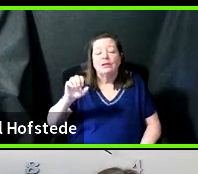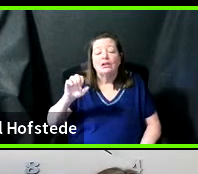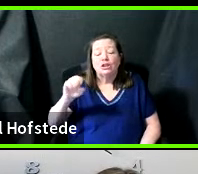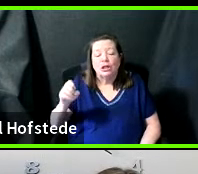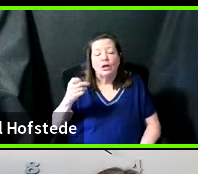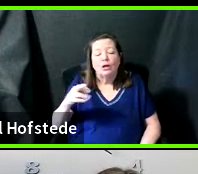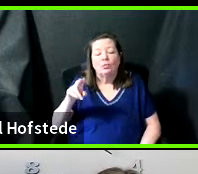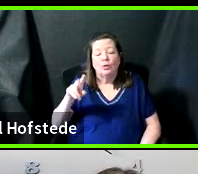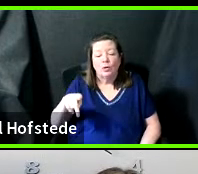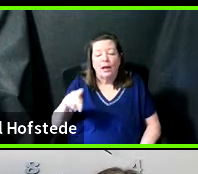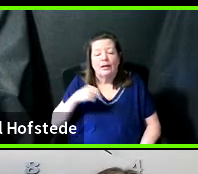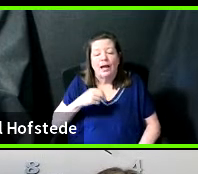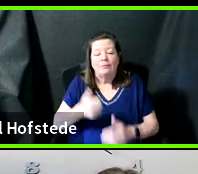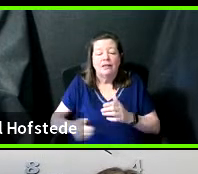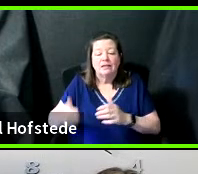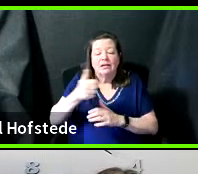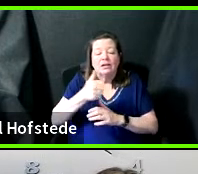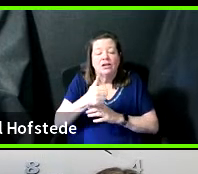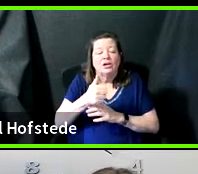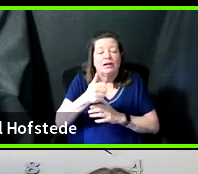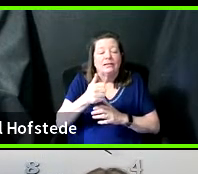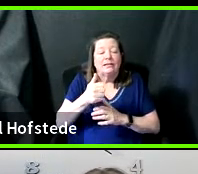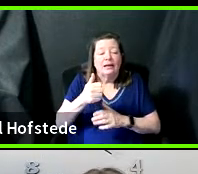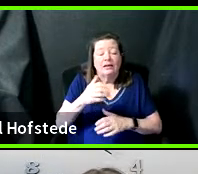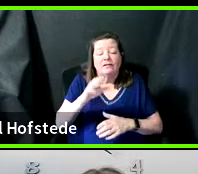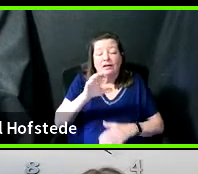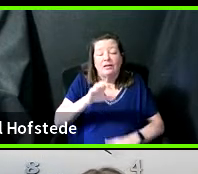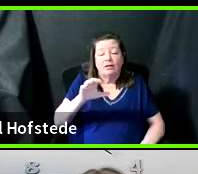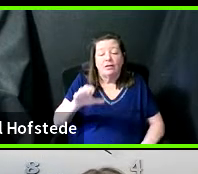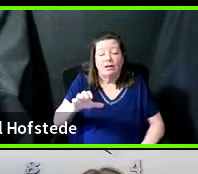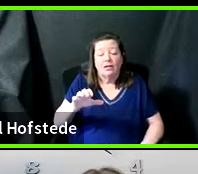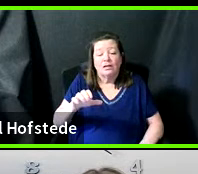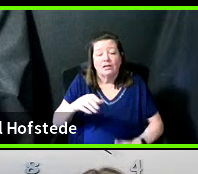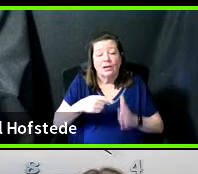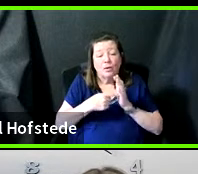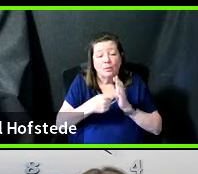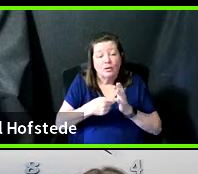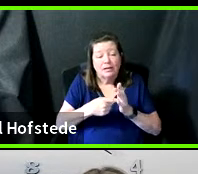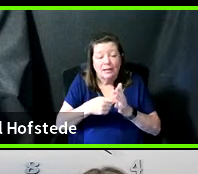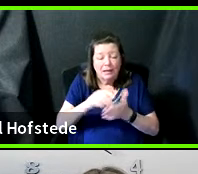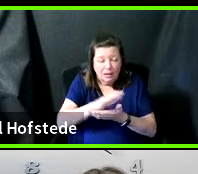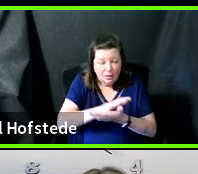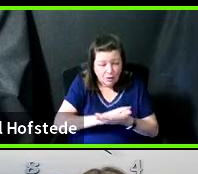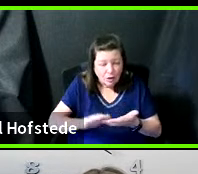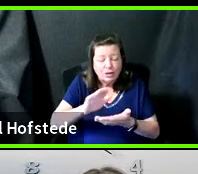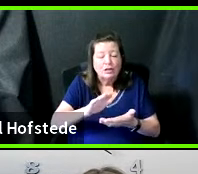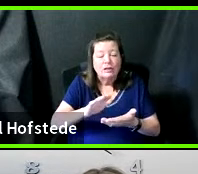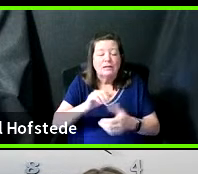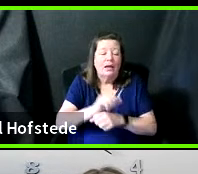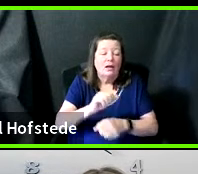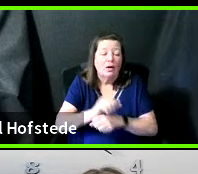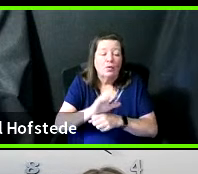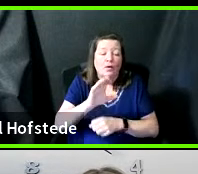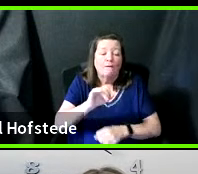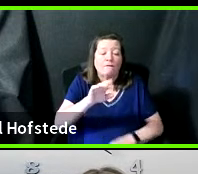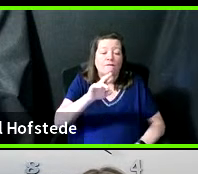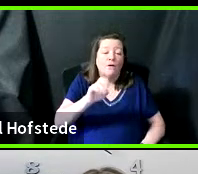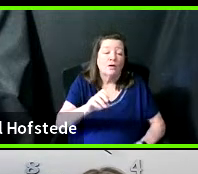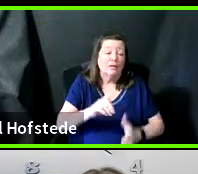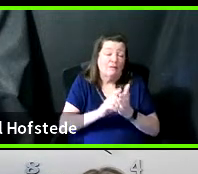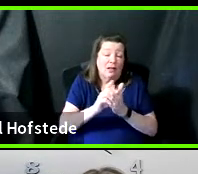I'm the senior executive at Clark College and representing for higher education and our commuters and our workforce development.